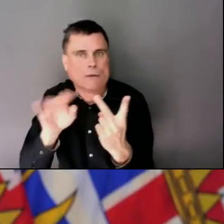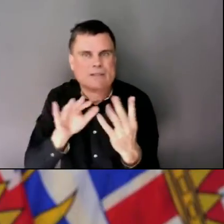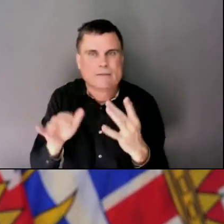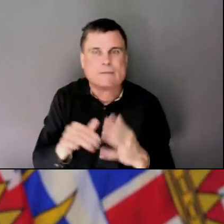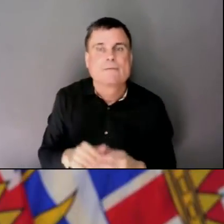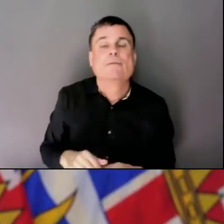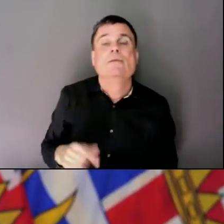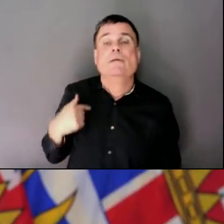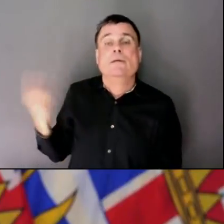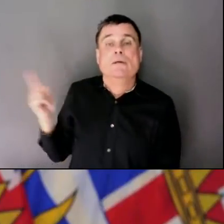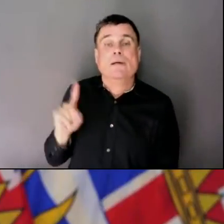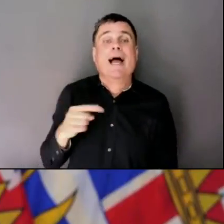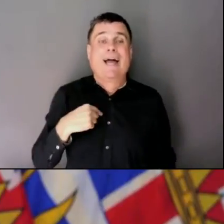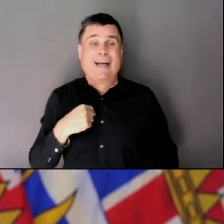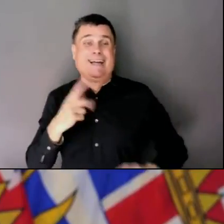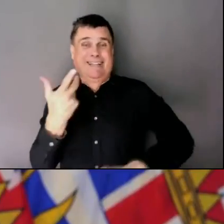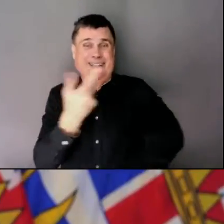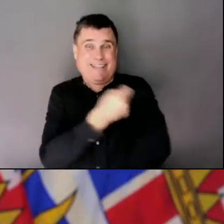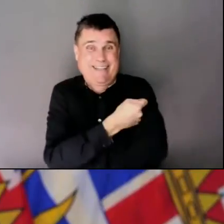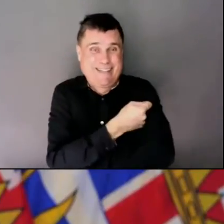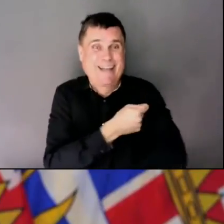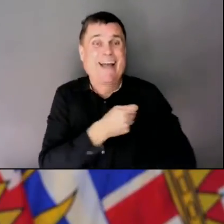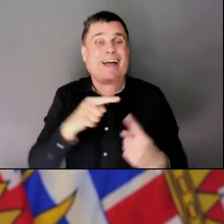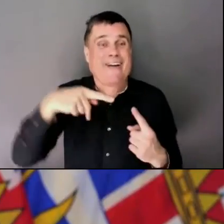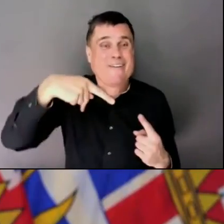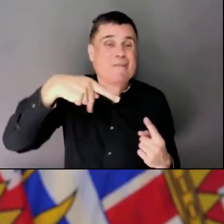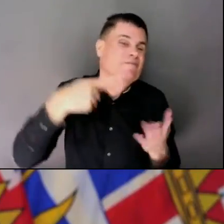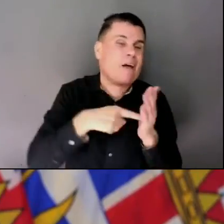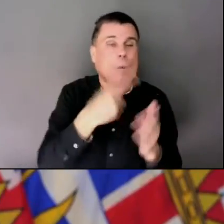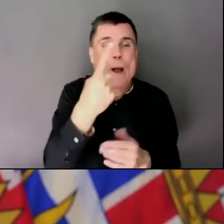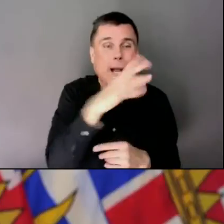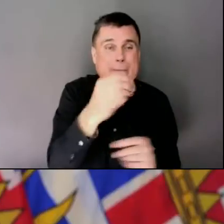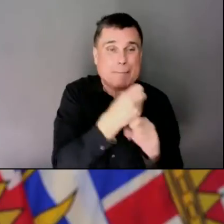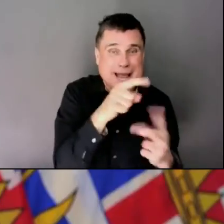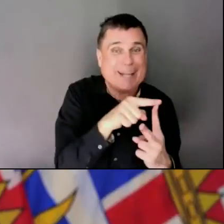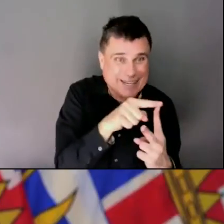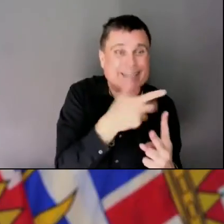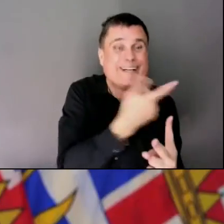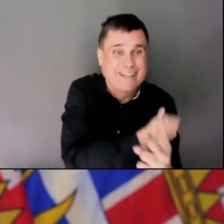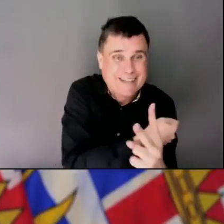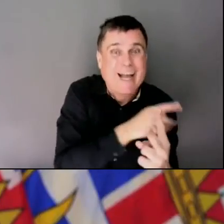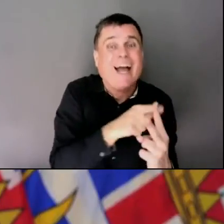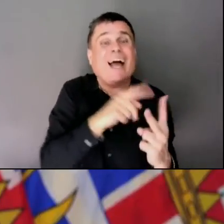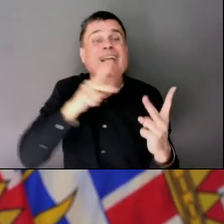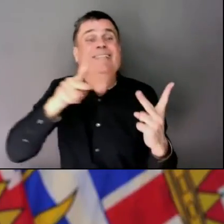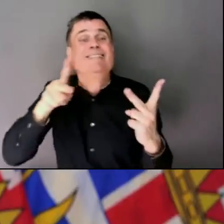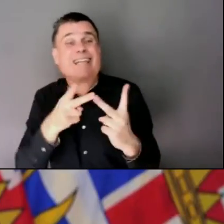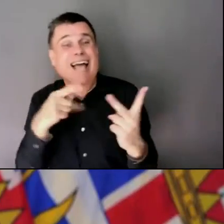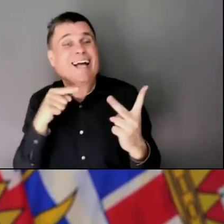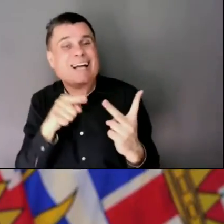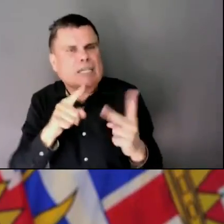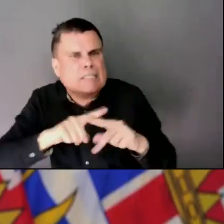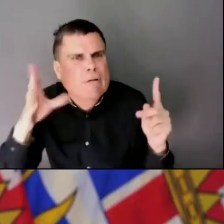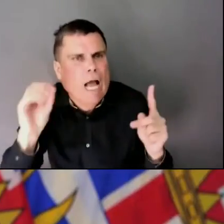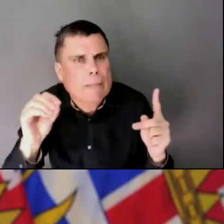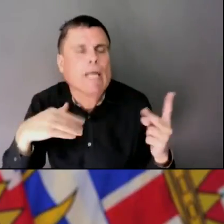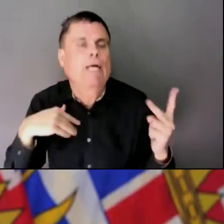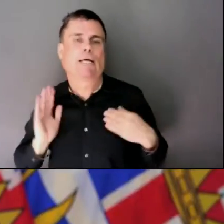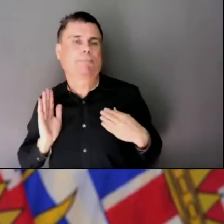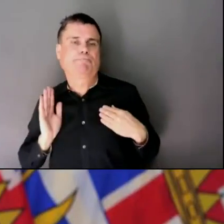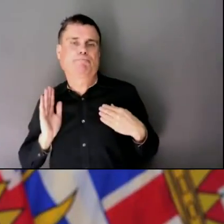don't know whether they got Pfizer or Moderna in this case. Right now, that's not as much big a deal, but as we go into